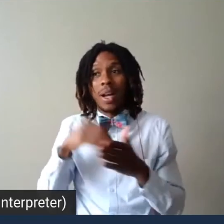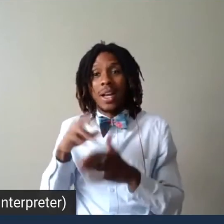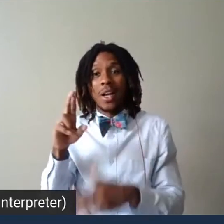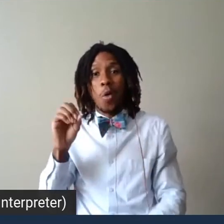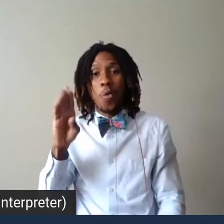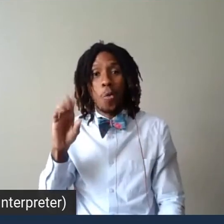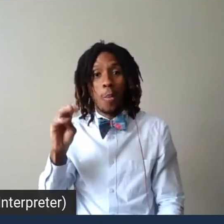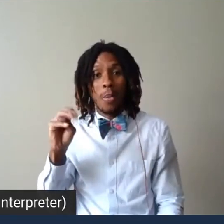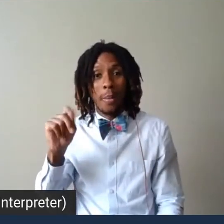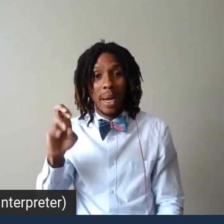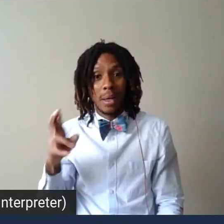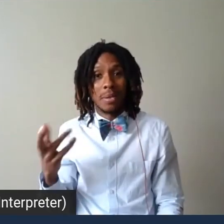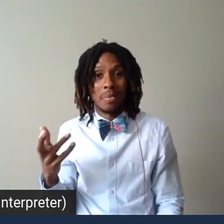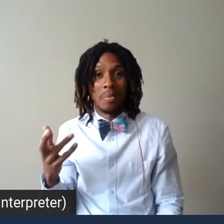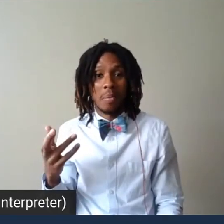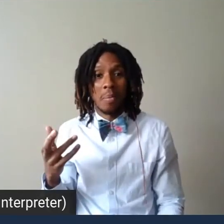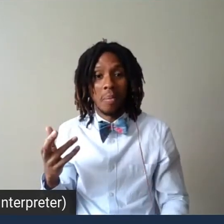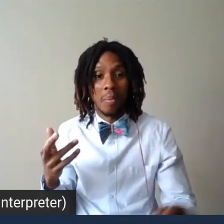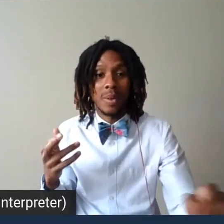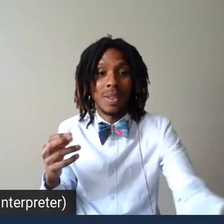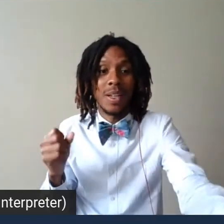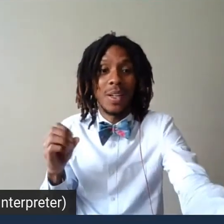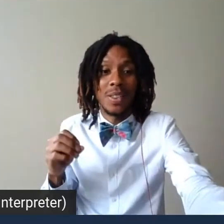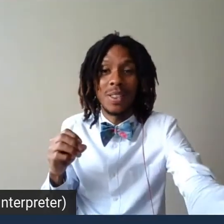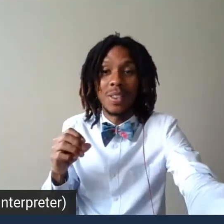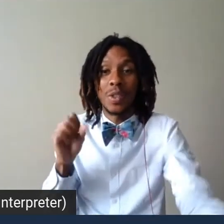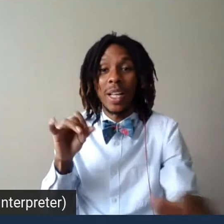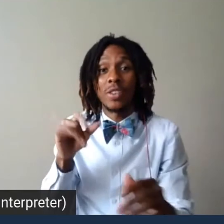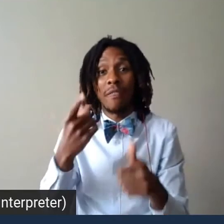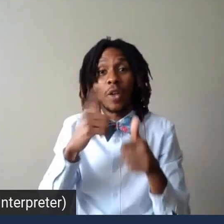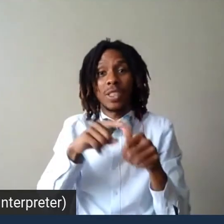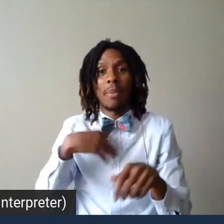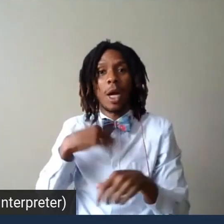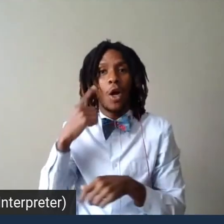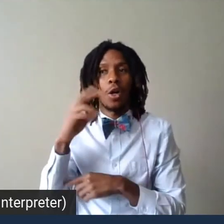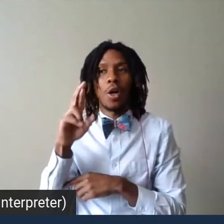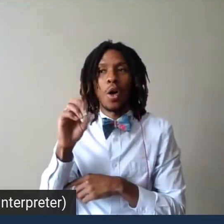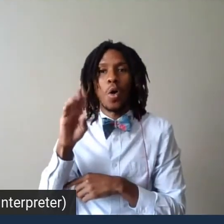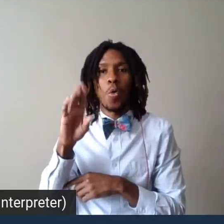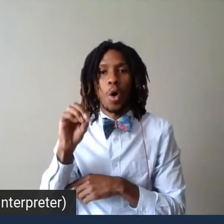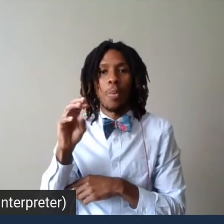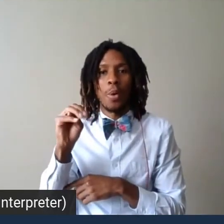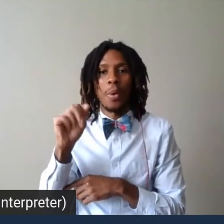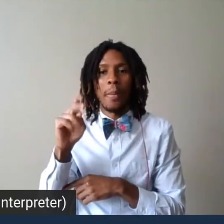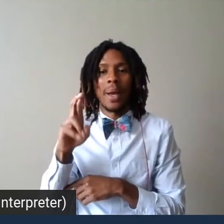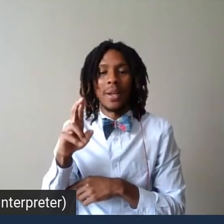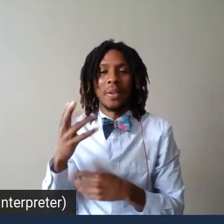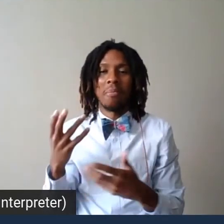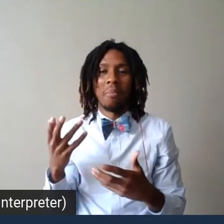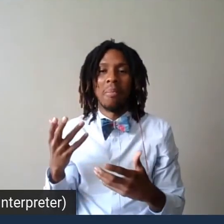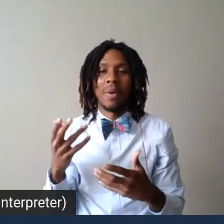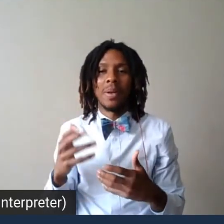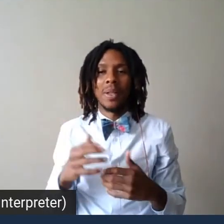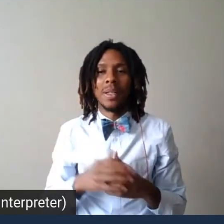So, yeah. That's the first time I heard of RoboMaker, actually. So, yeah.